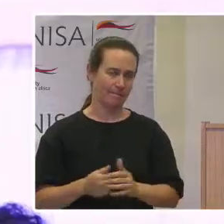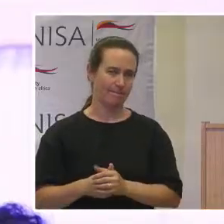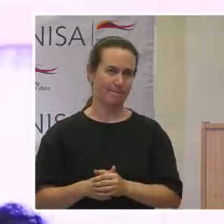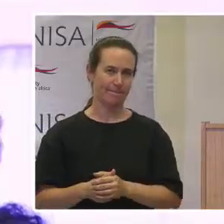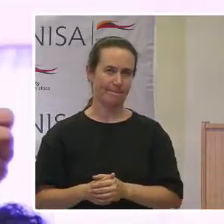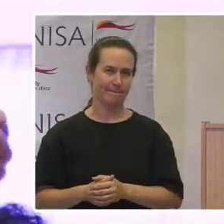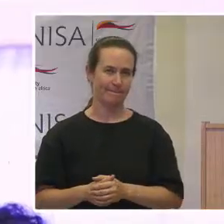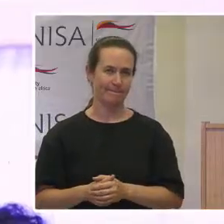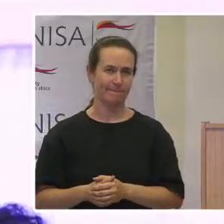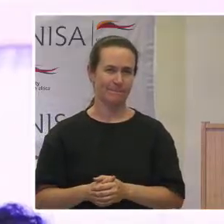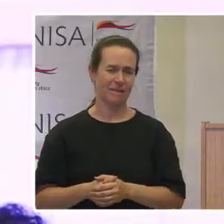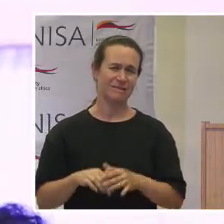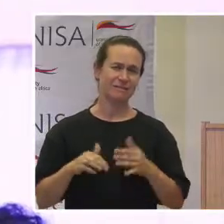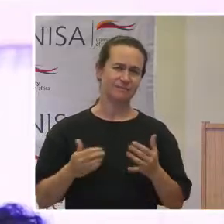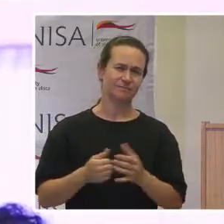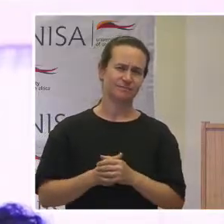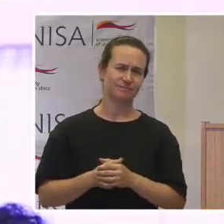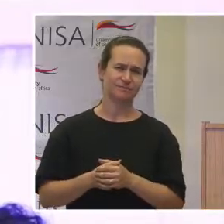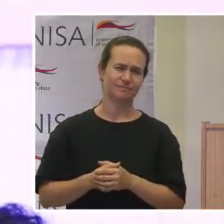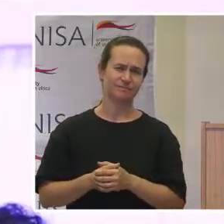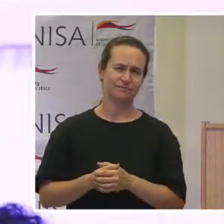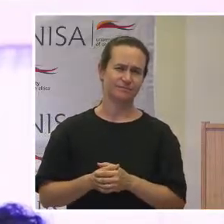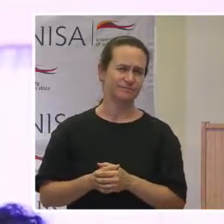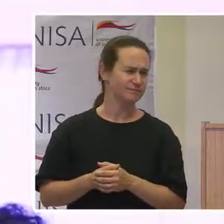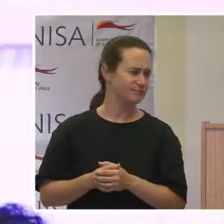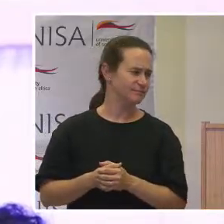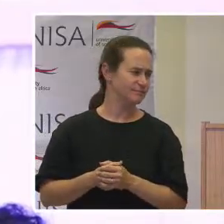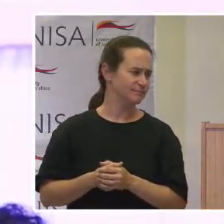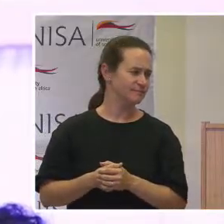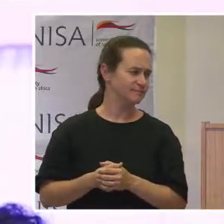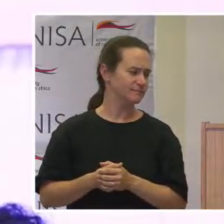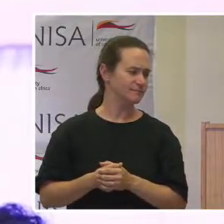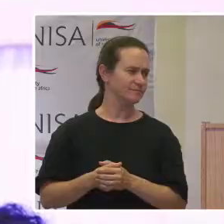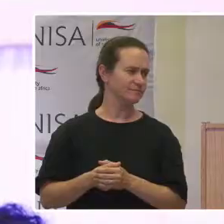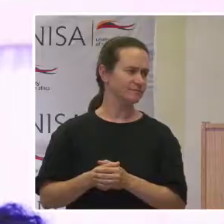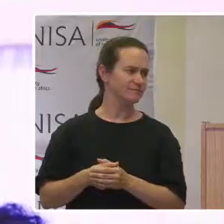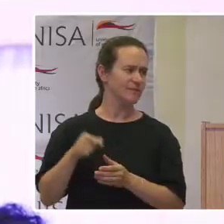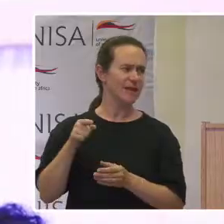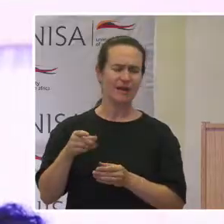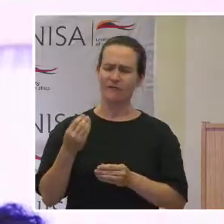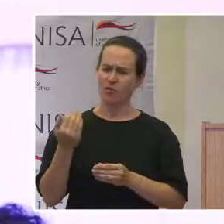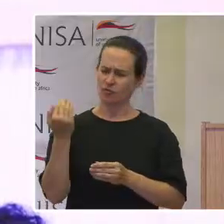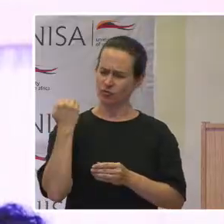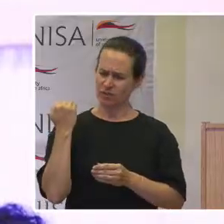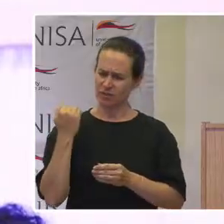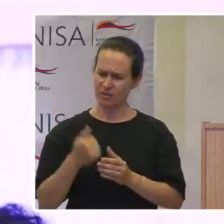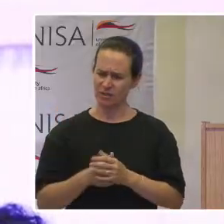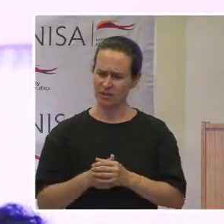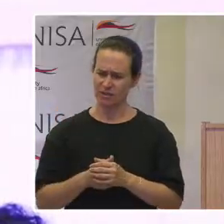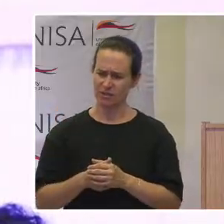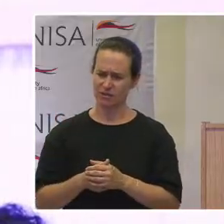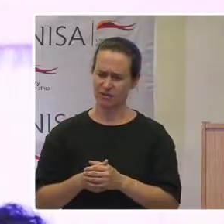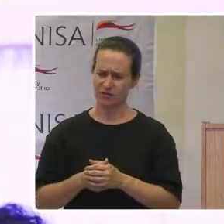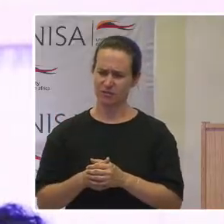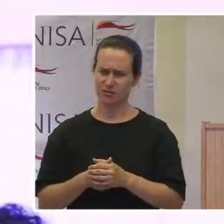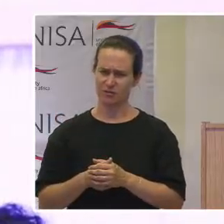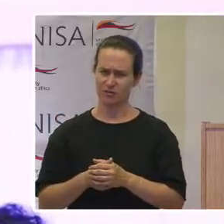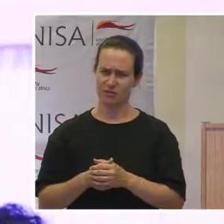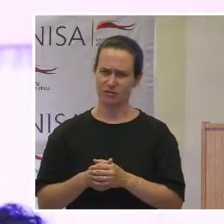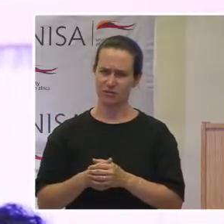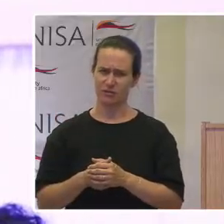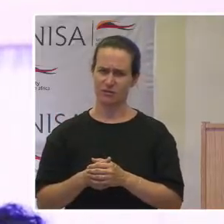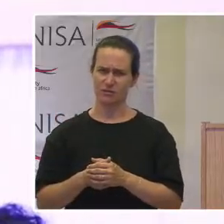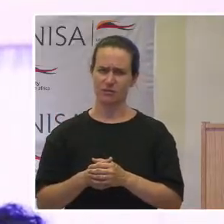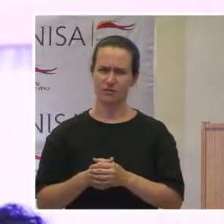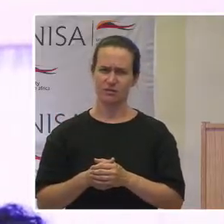also recently, a law was passed that grounds aeroplanes. That